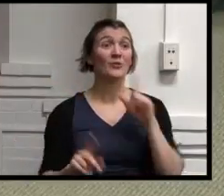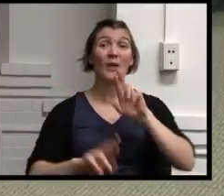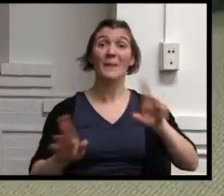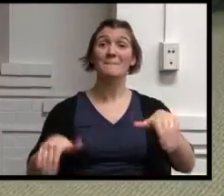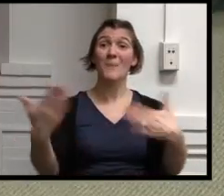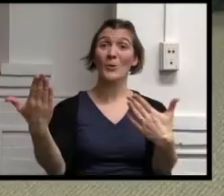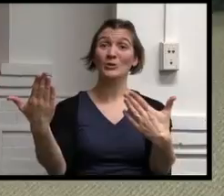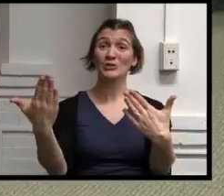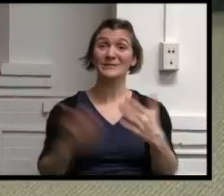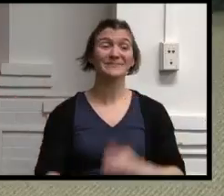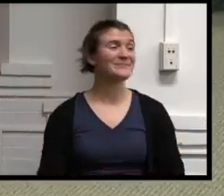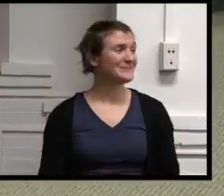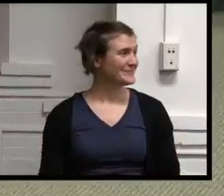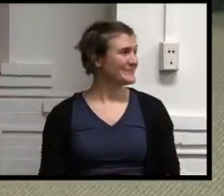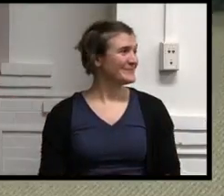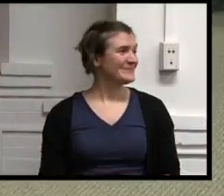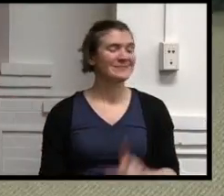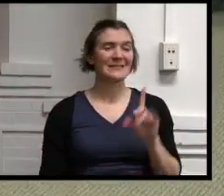motion, please.